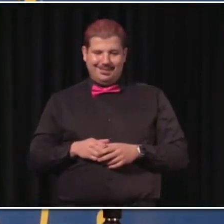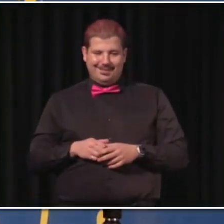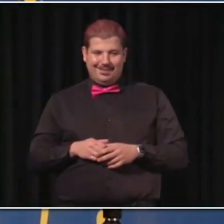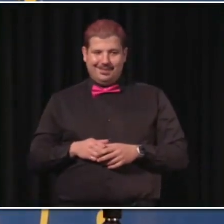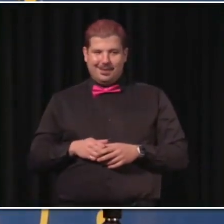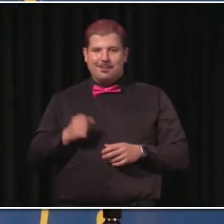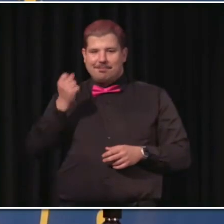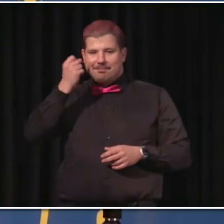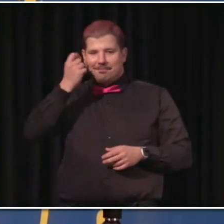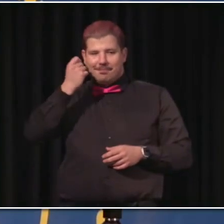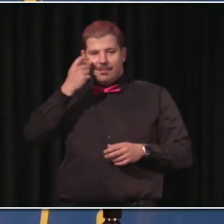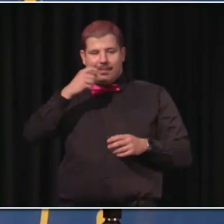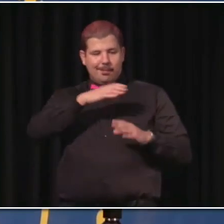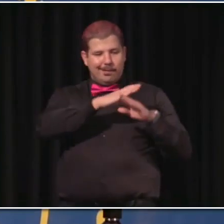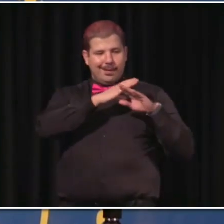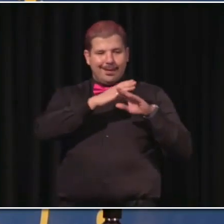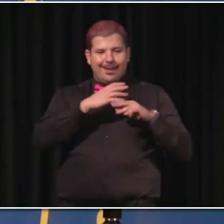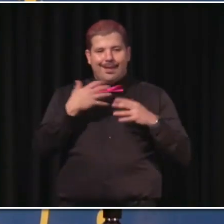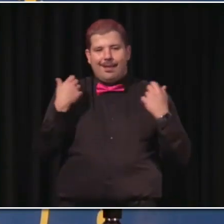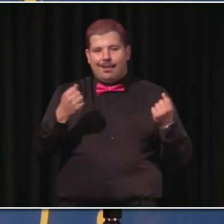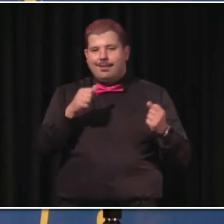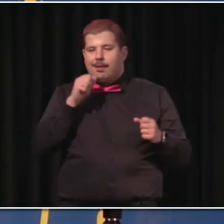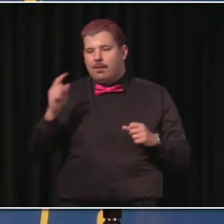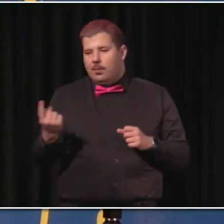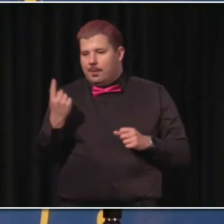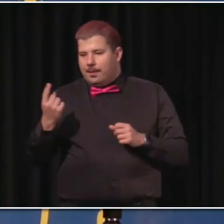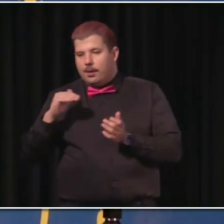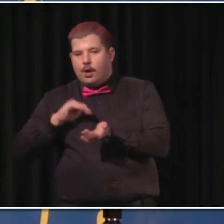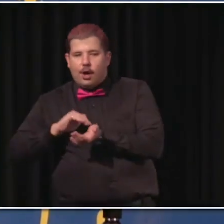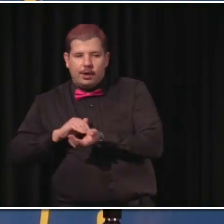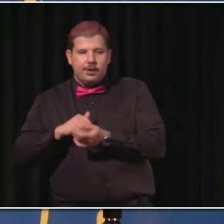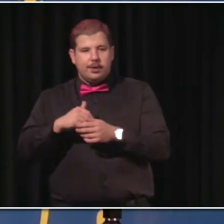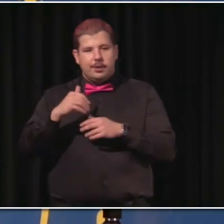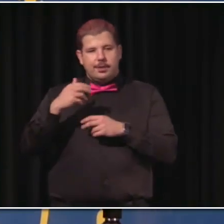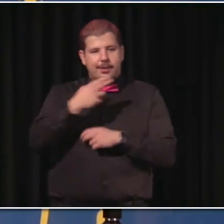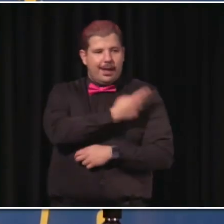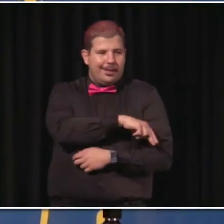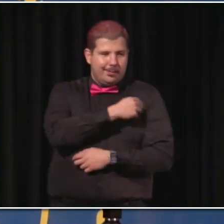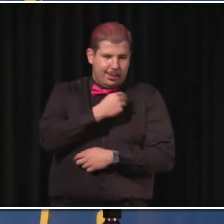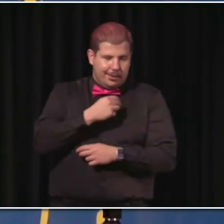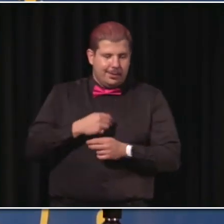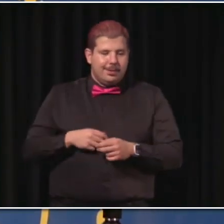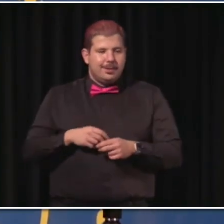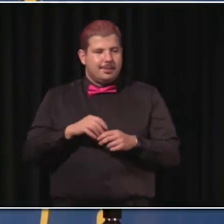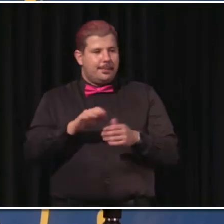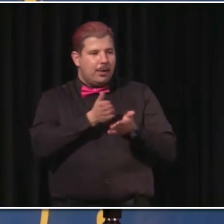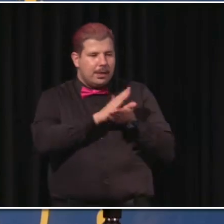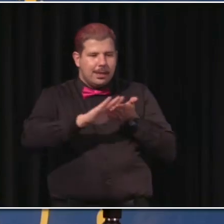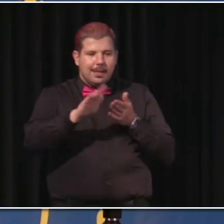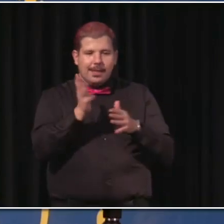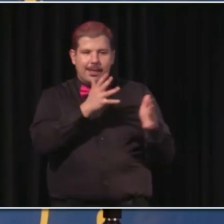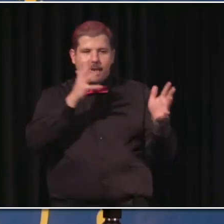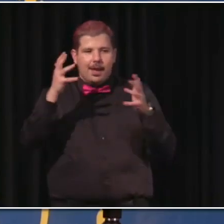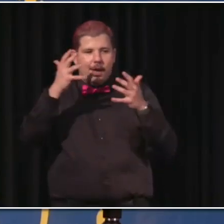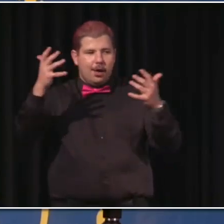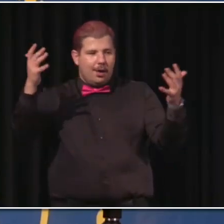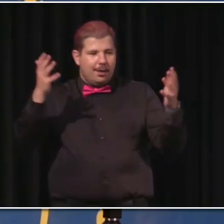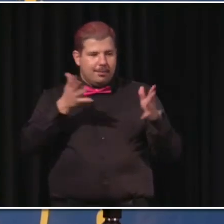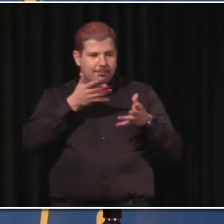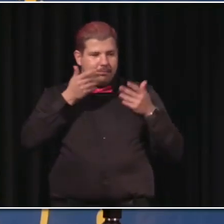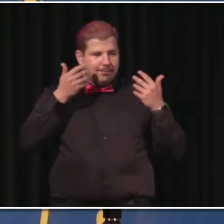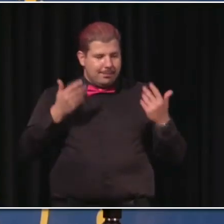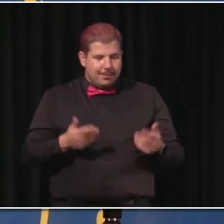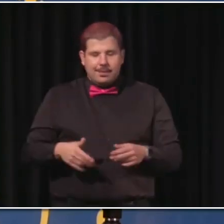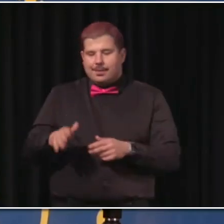But protecting our health isn't just about doctors and hospitals. It's about clean air, safe water, and a public